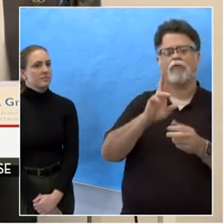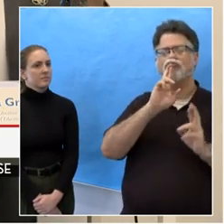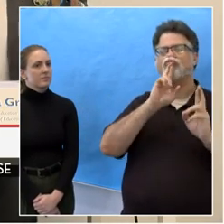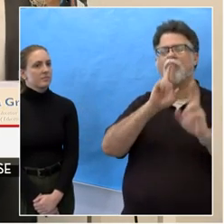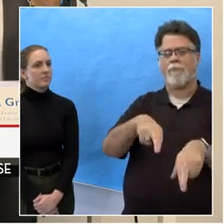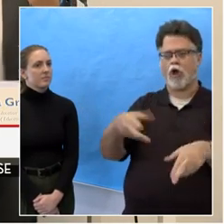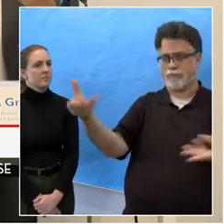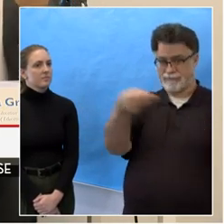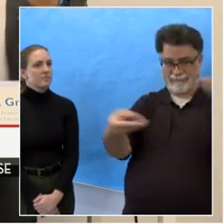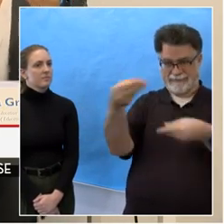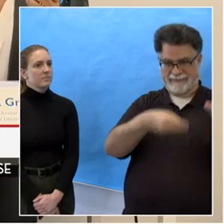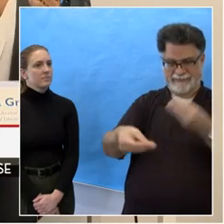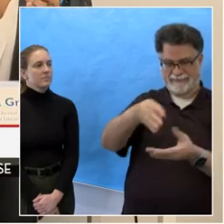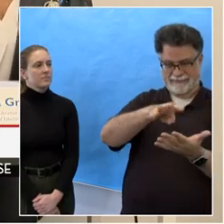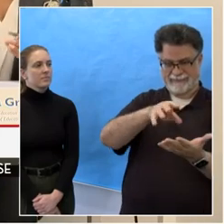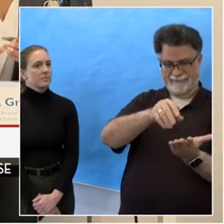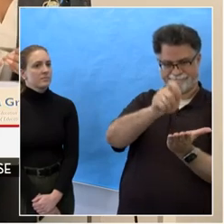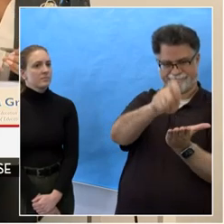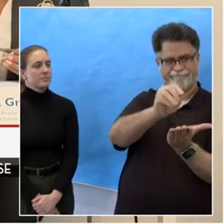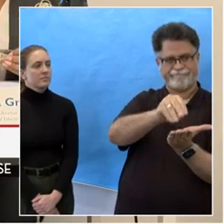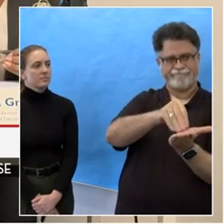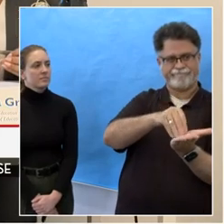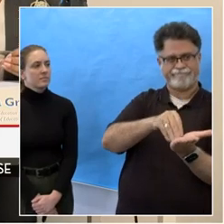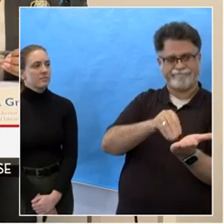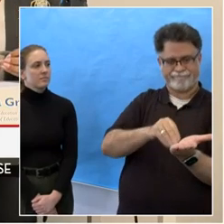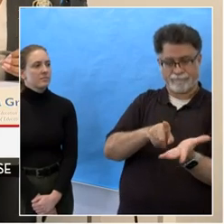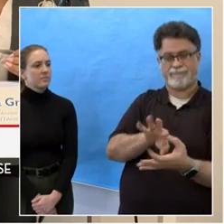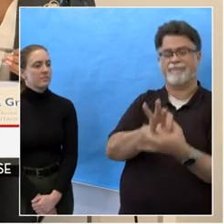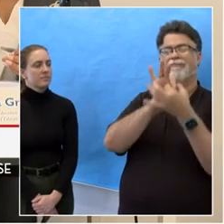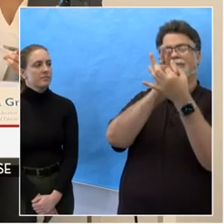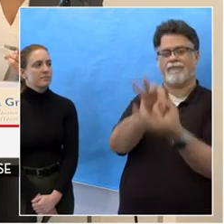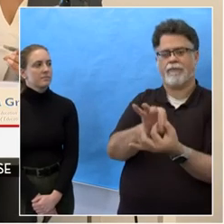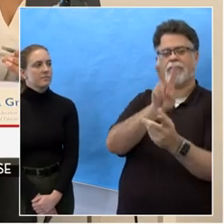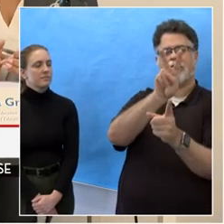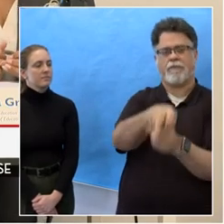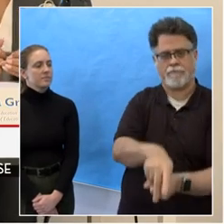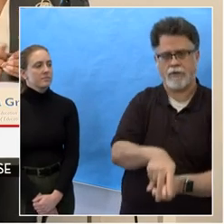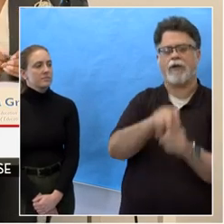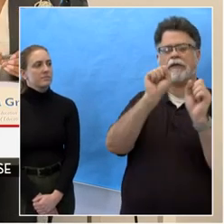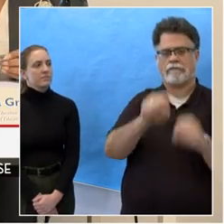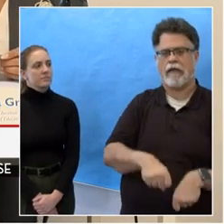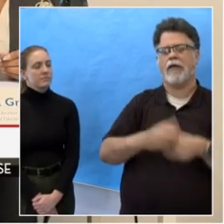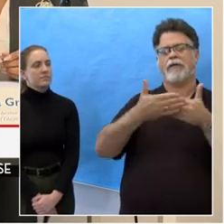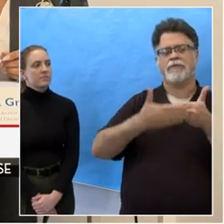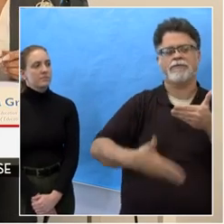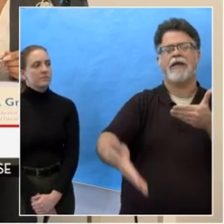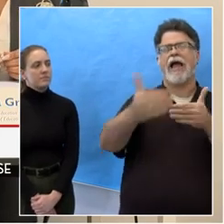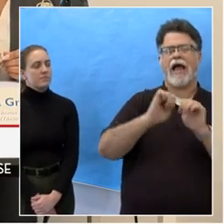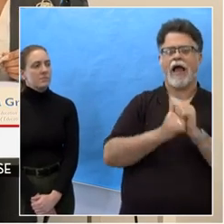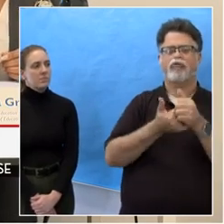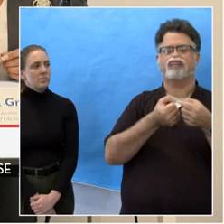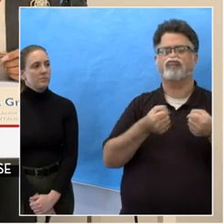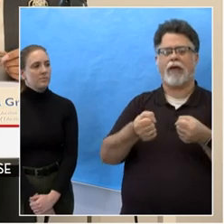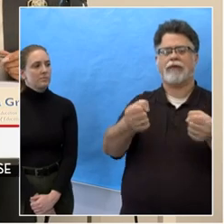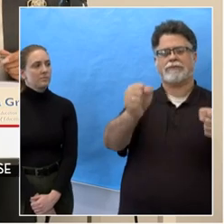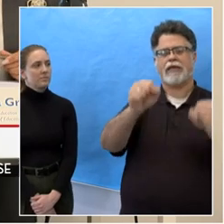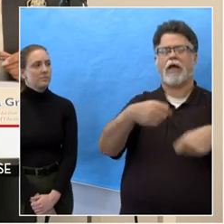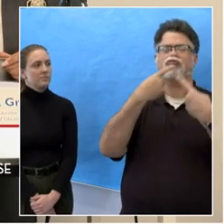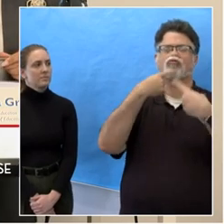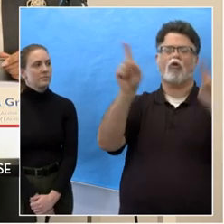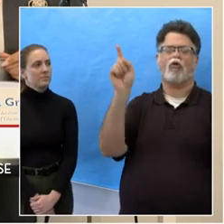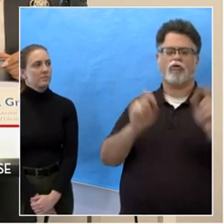navigate twists and turns to make these recommendations reality. But I really do echo the deputy mayor. It's all of us all